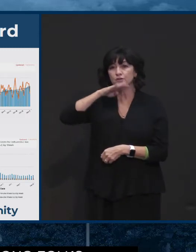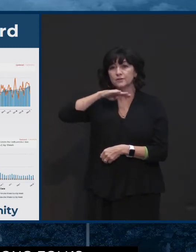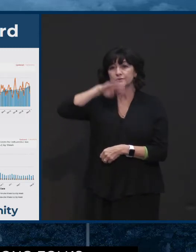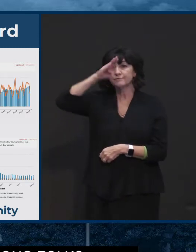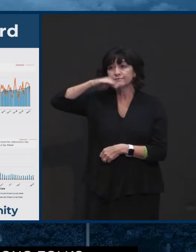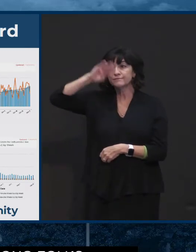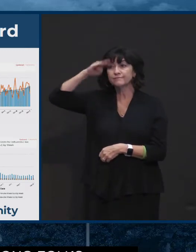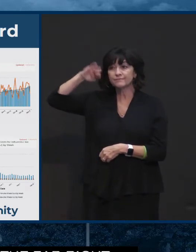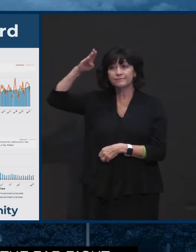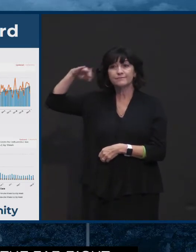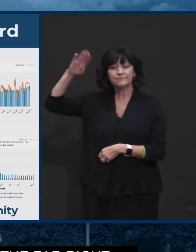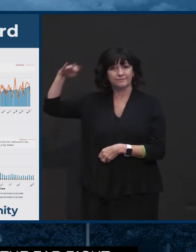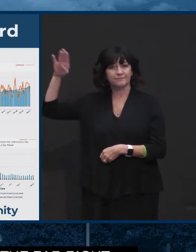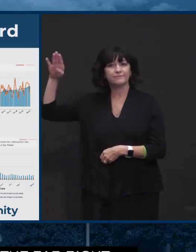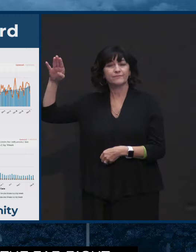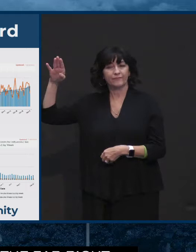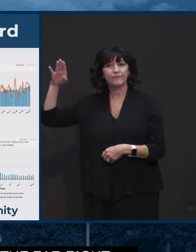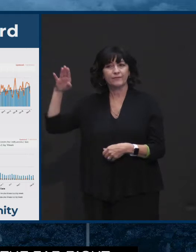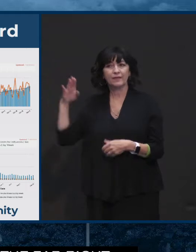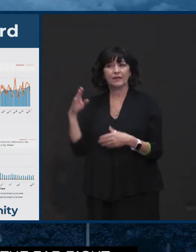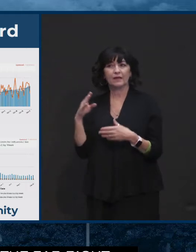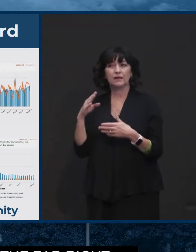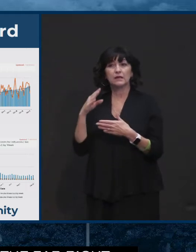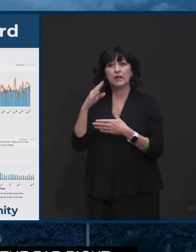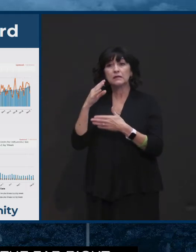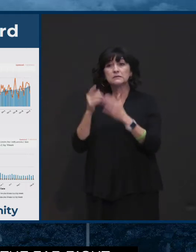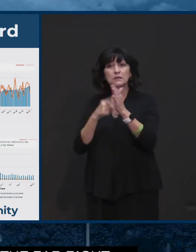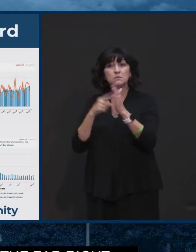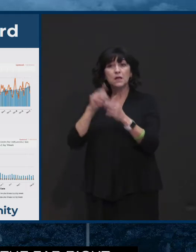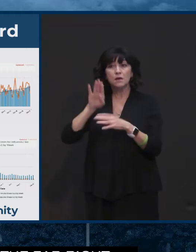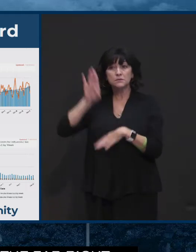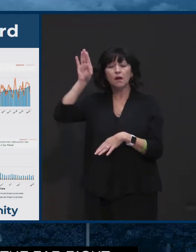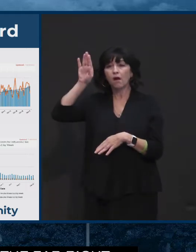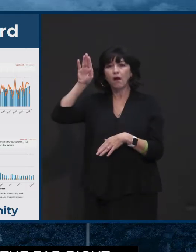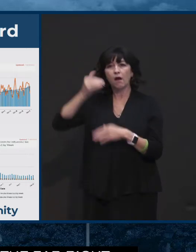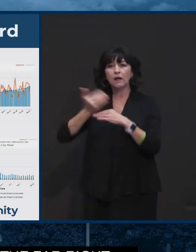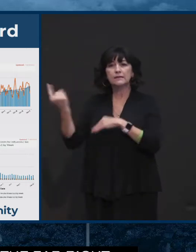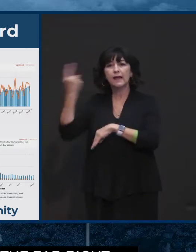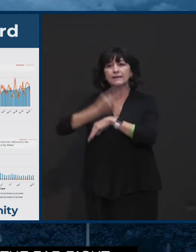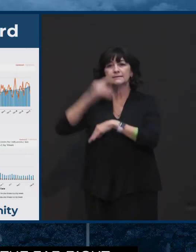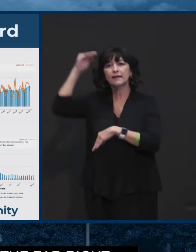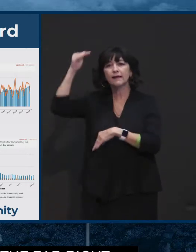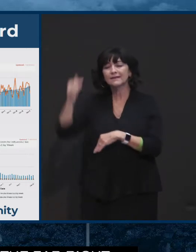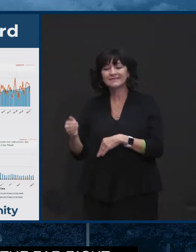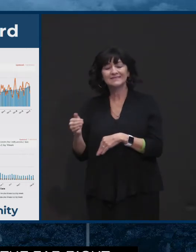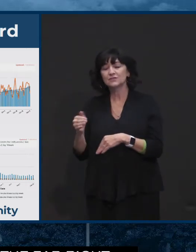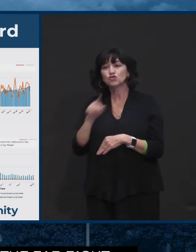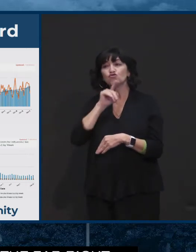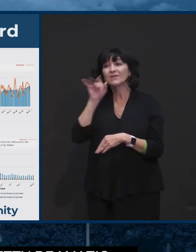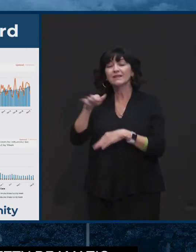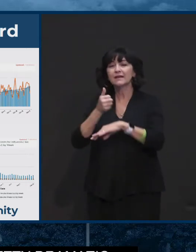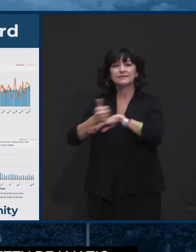day, and then maybe not as many the next day. Again, that's mostly a testing function.